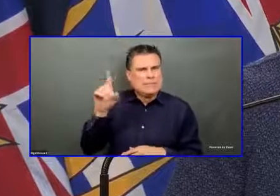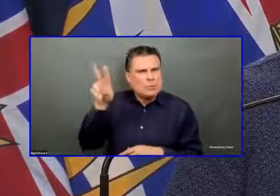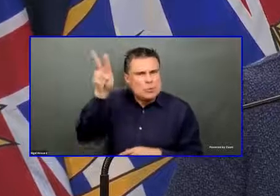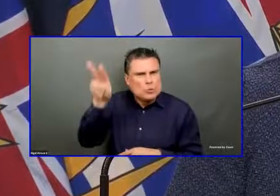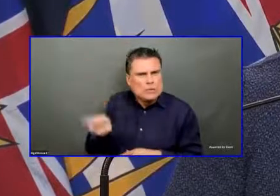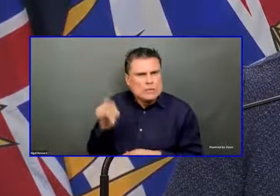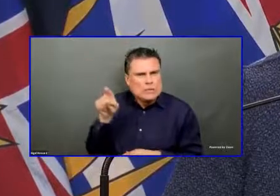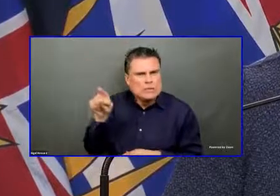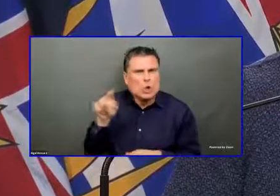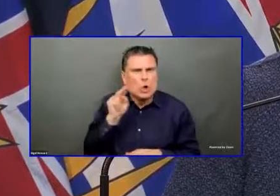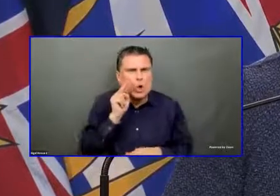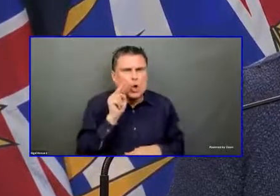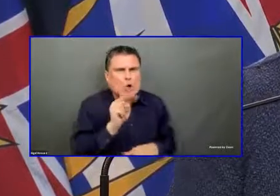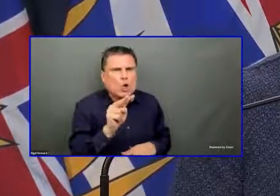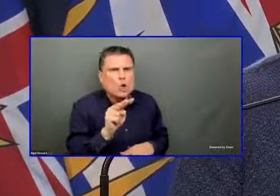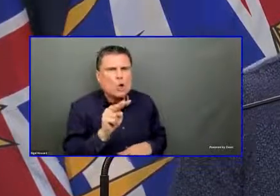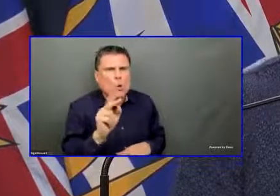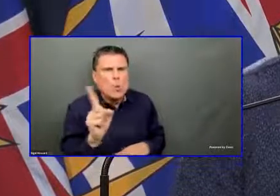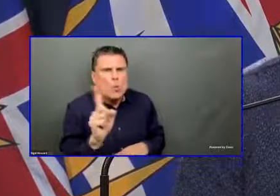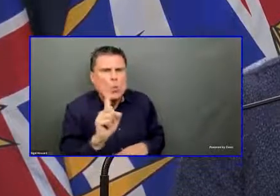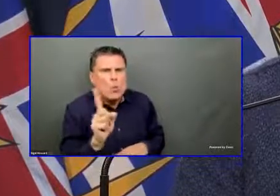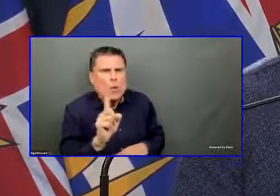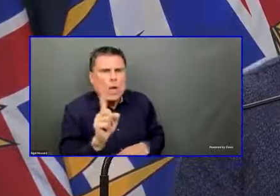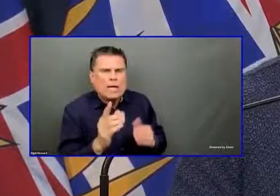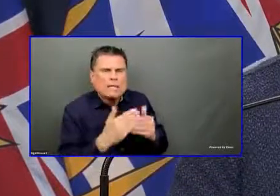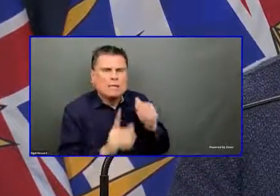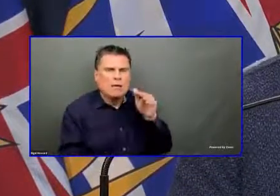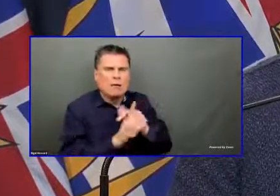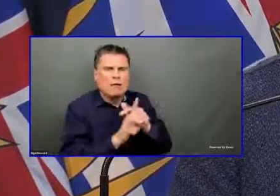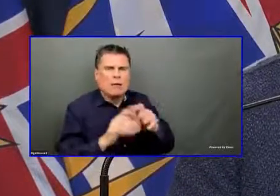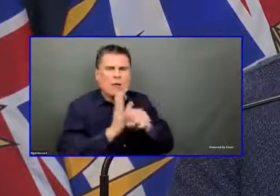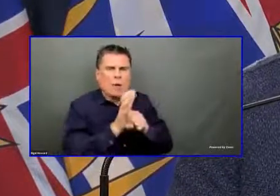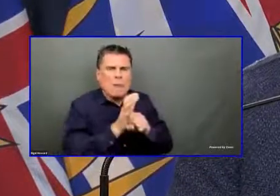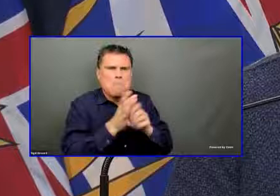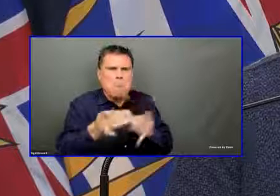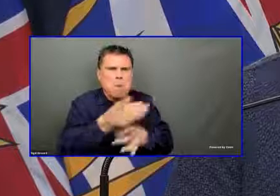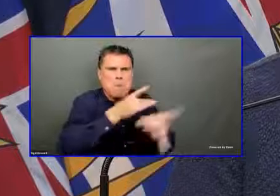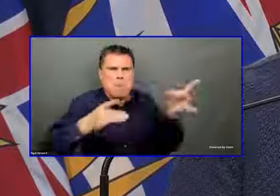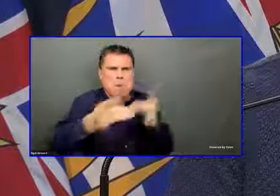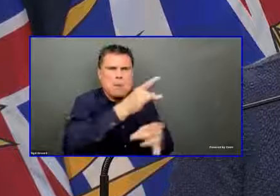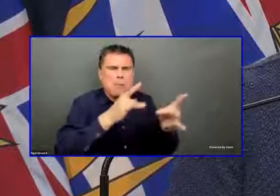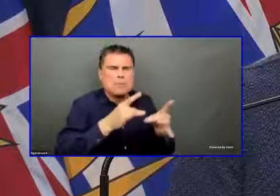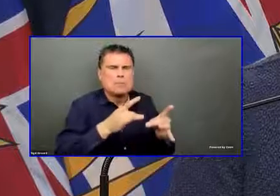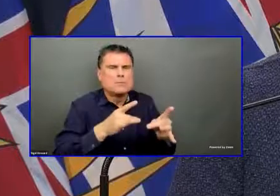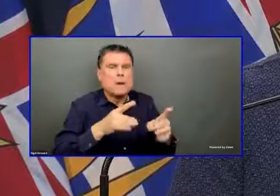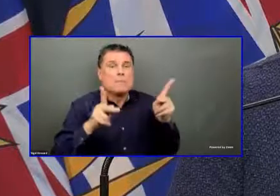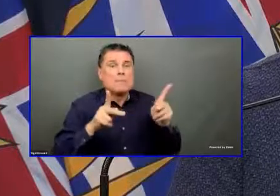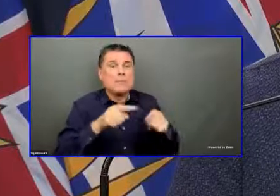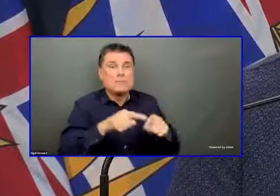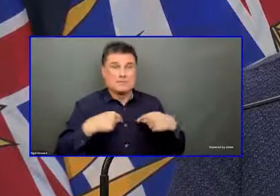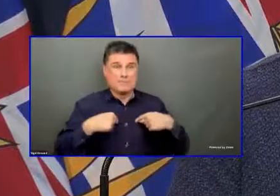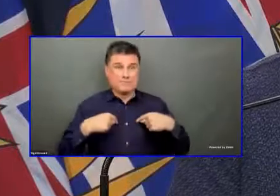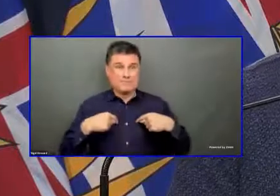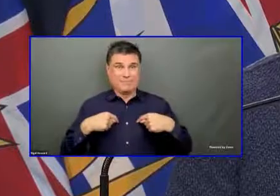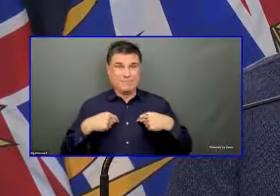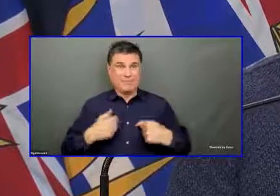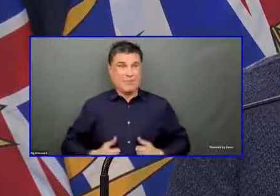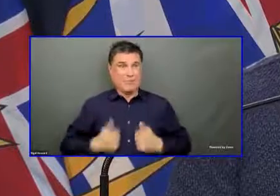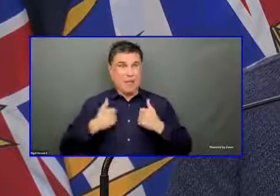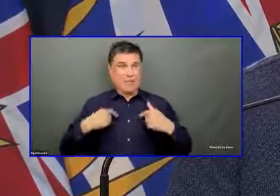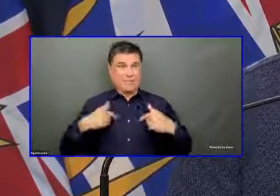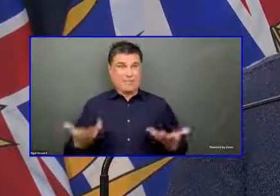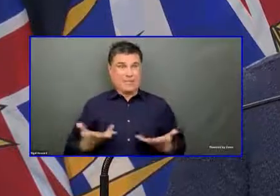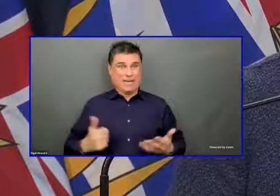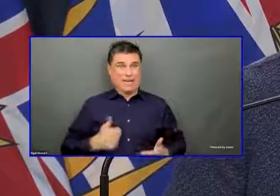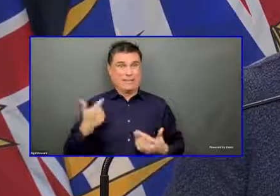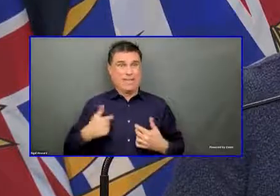transmission happening, and we do not want people to travel from those areas to an area of low risk. And we don't want people to